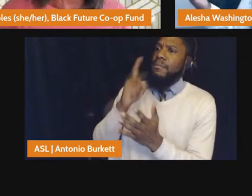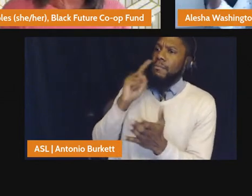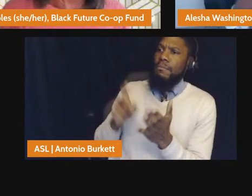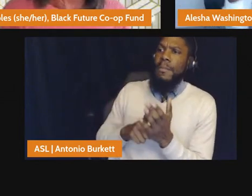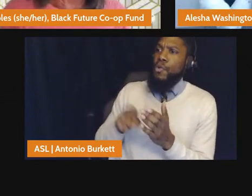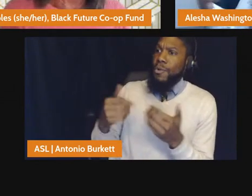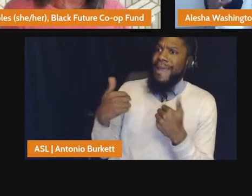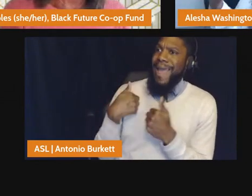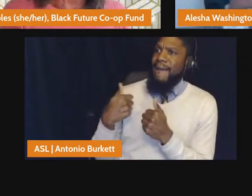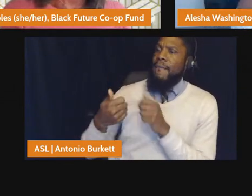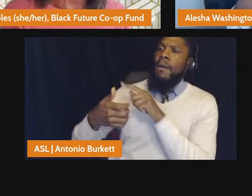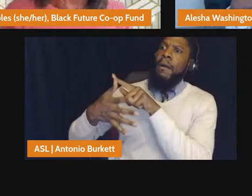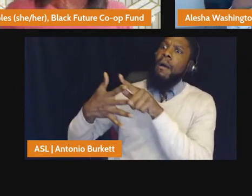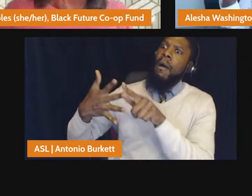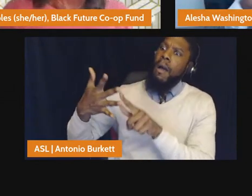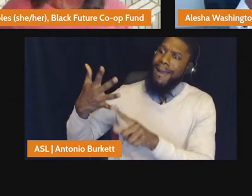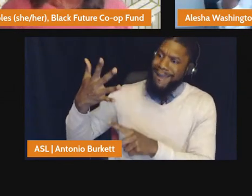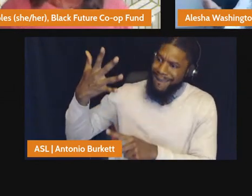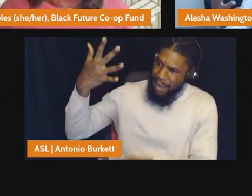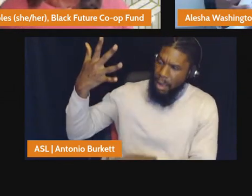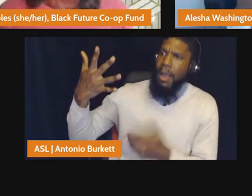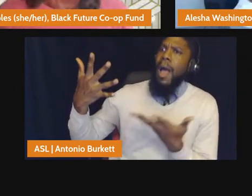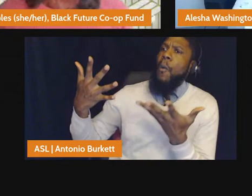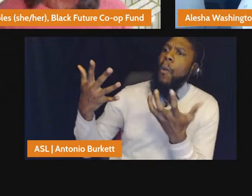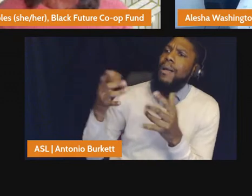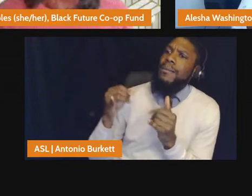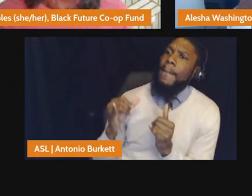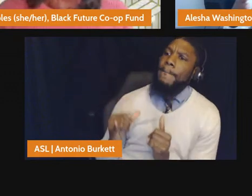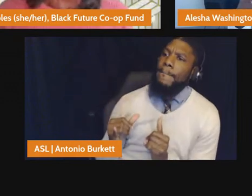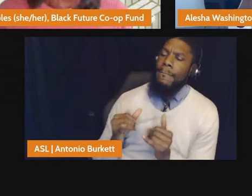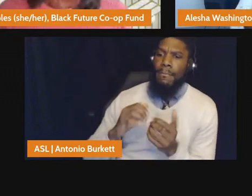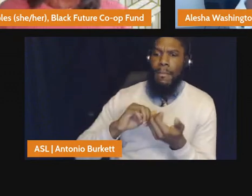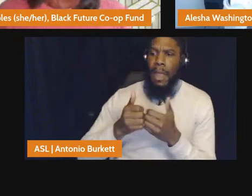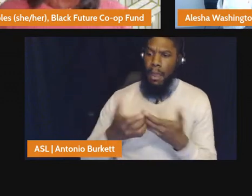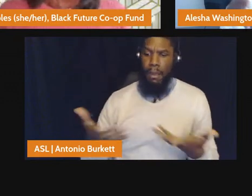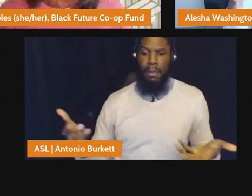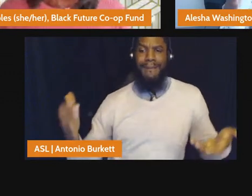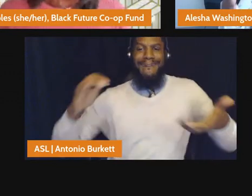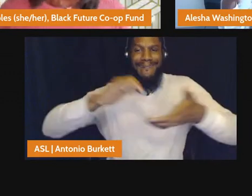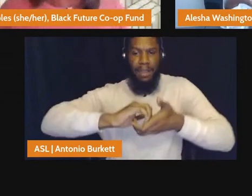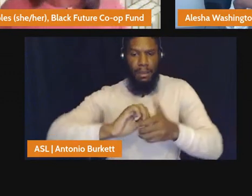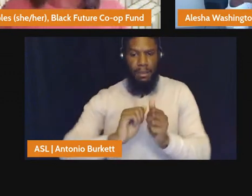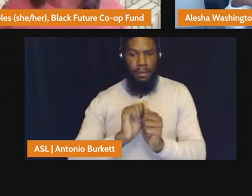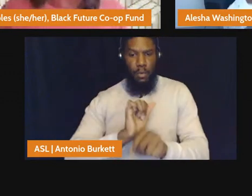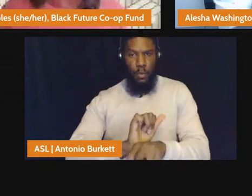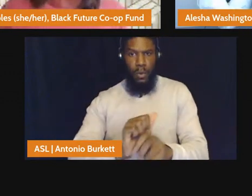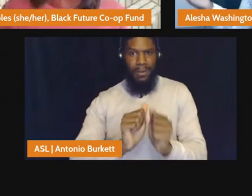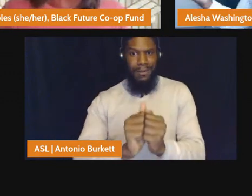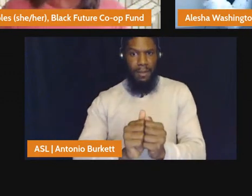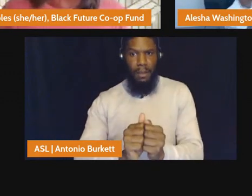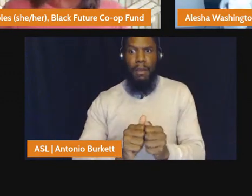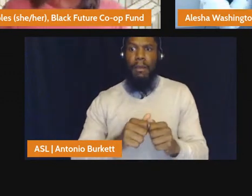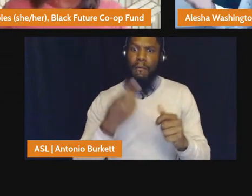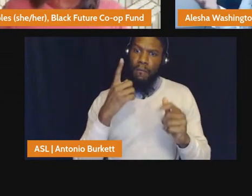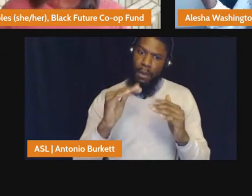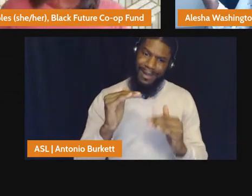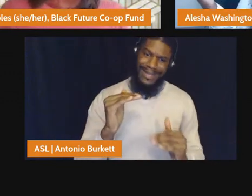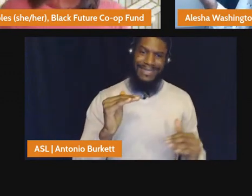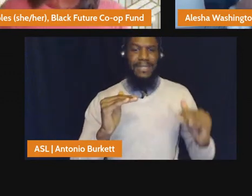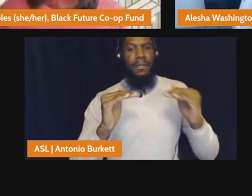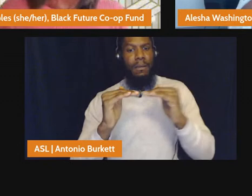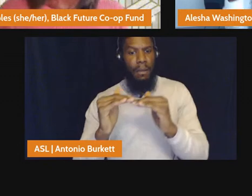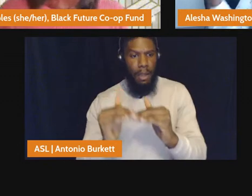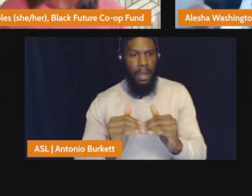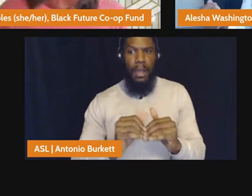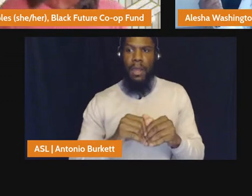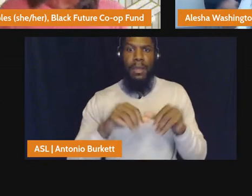how do we work together to ensure that folks that look like me can have those things? Because when they do, everything is better for all of us,